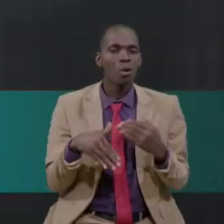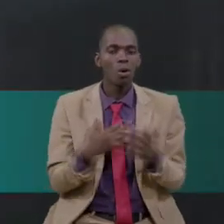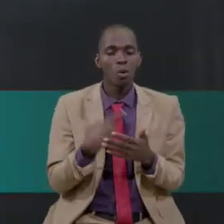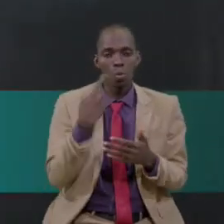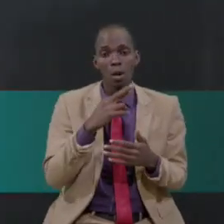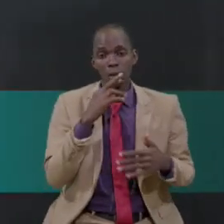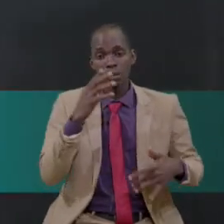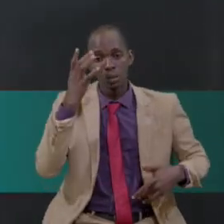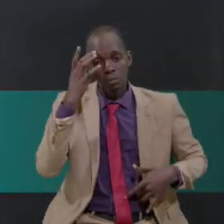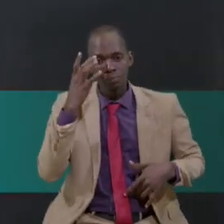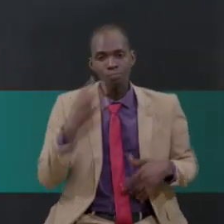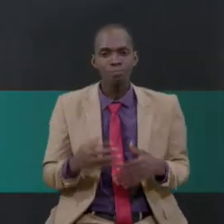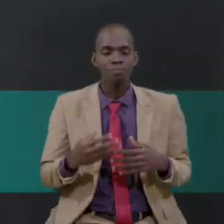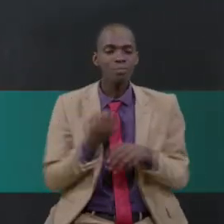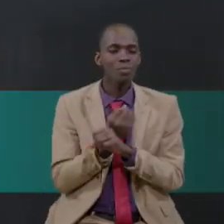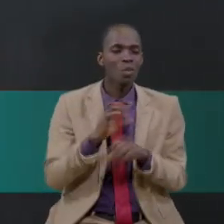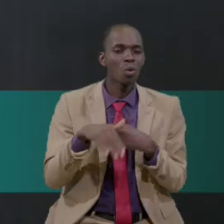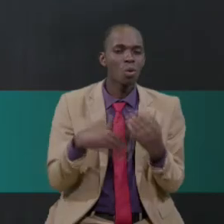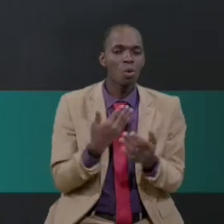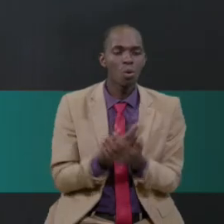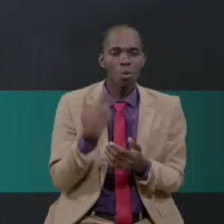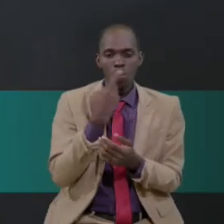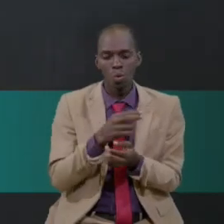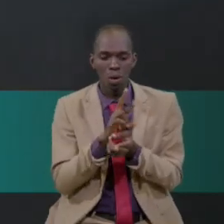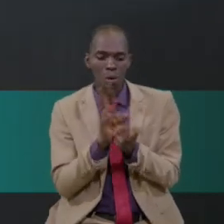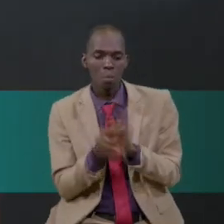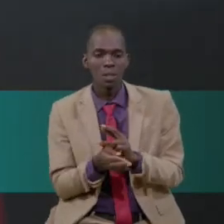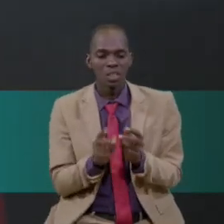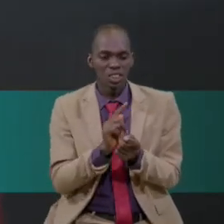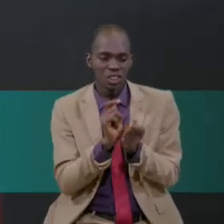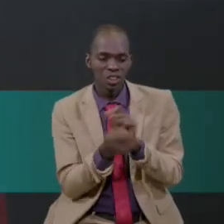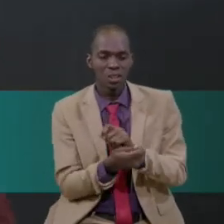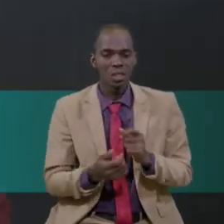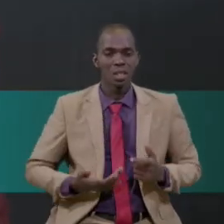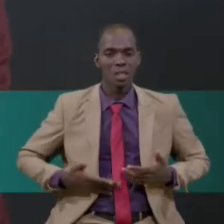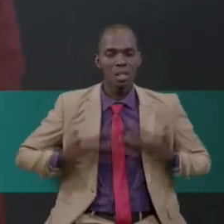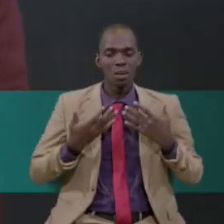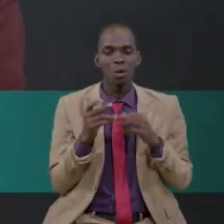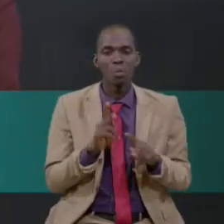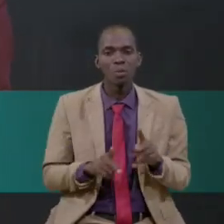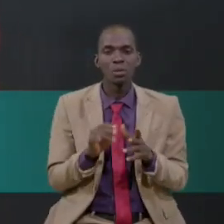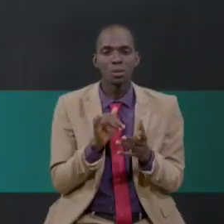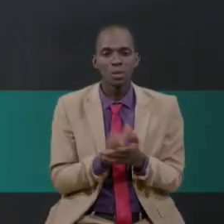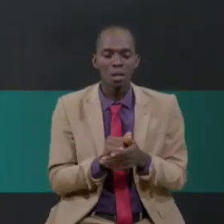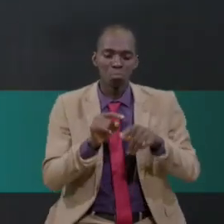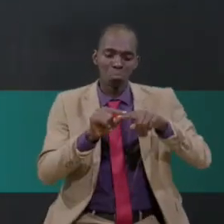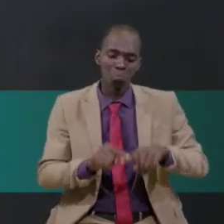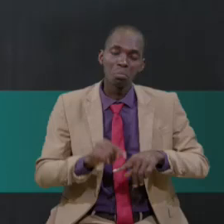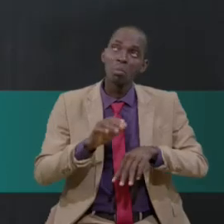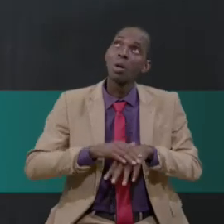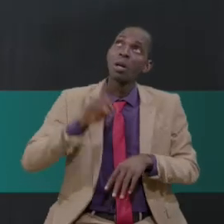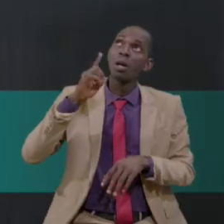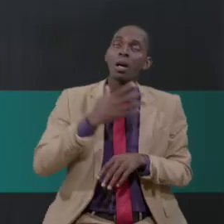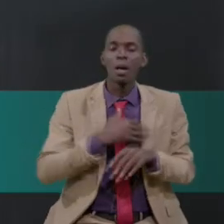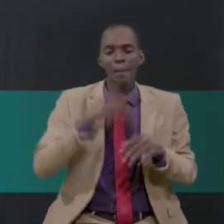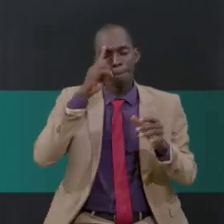who repent, transforming the lives of the people that lean on him and believe on him. He